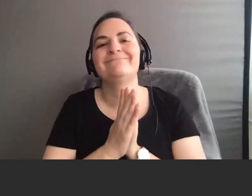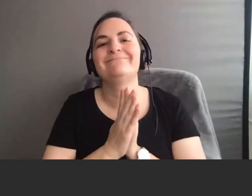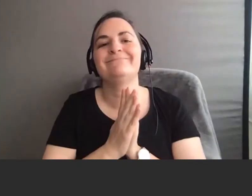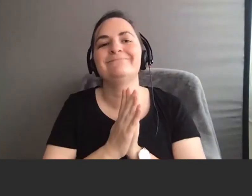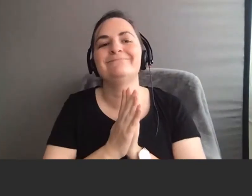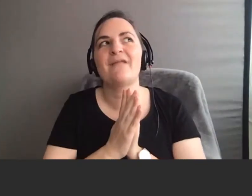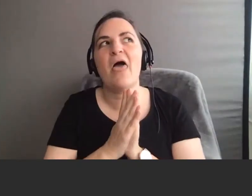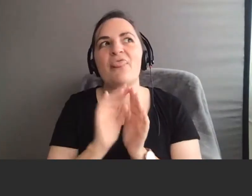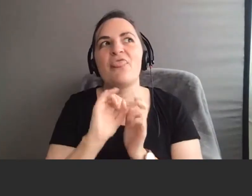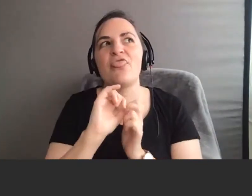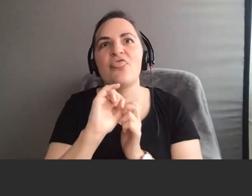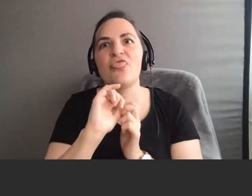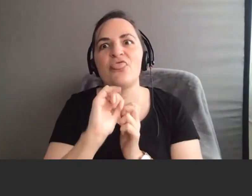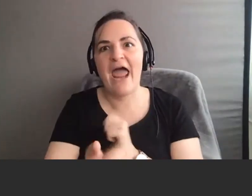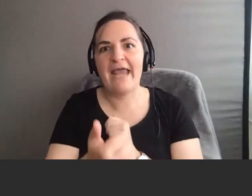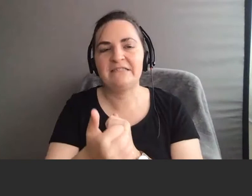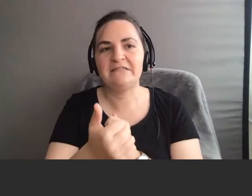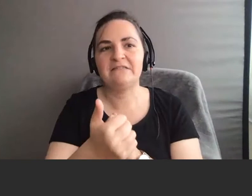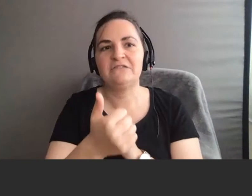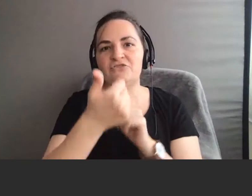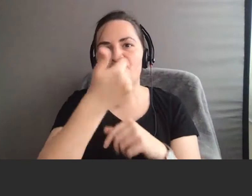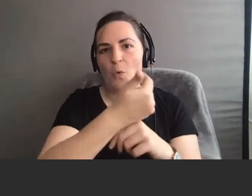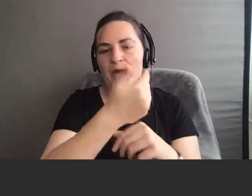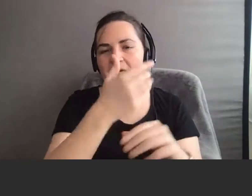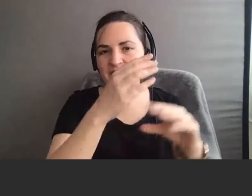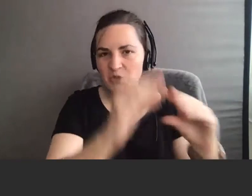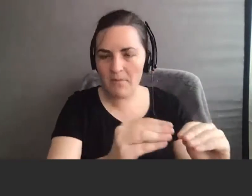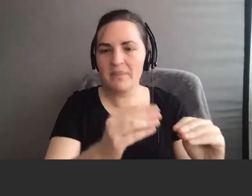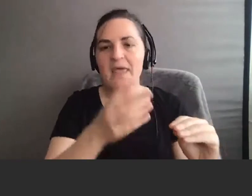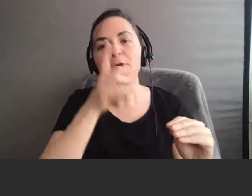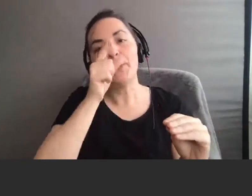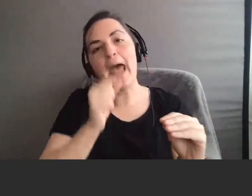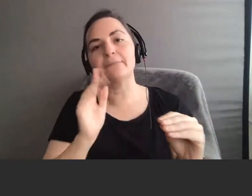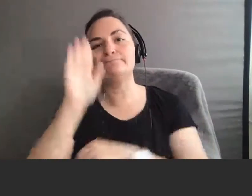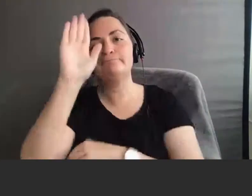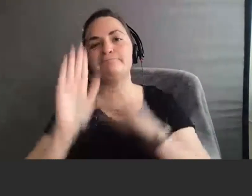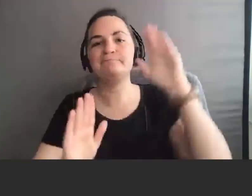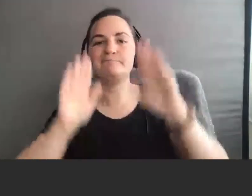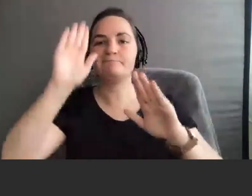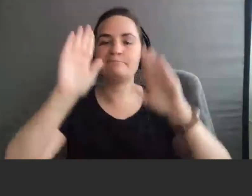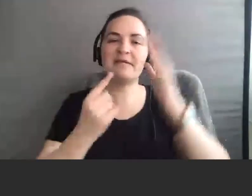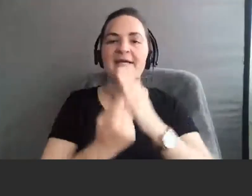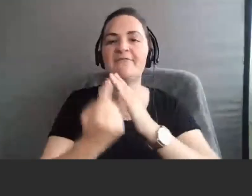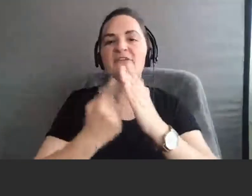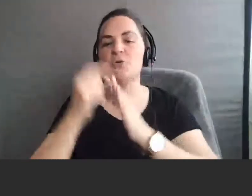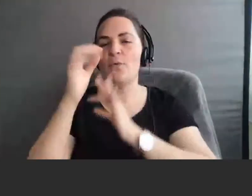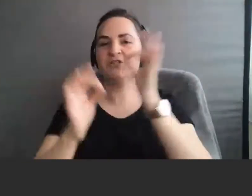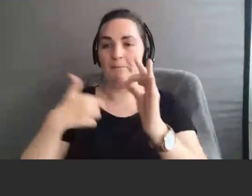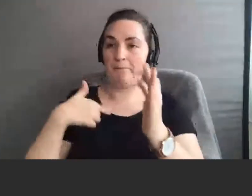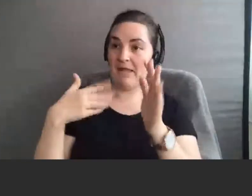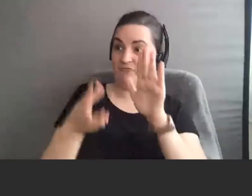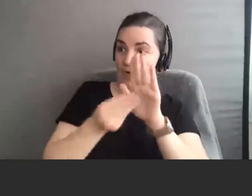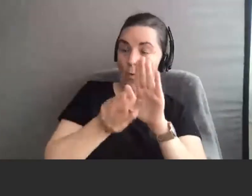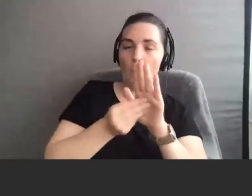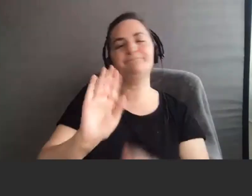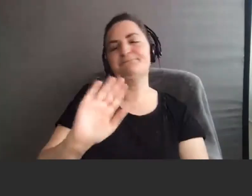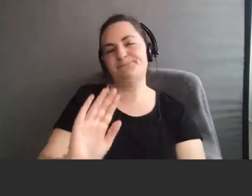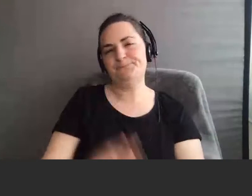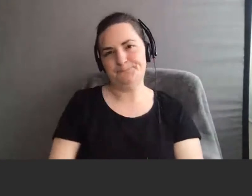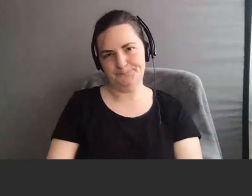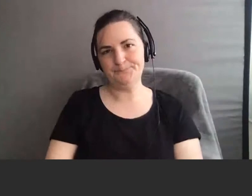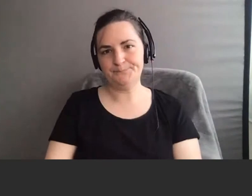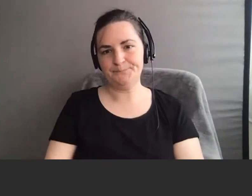then I will turn off the recording, so if any of you want to ask me individual questions, I won't be recording those individual questions.